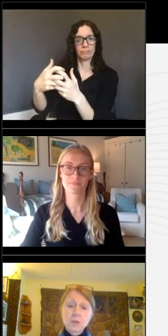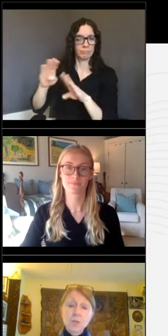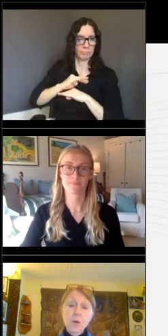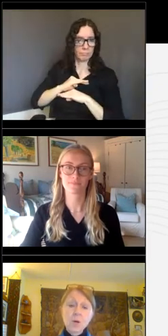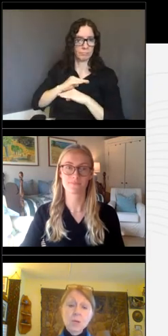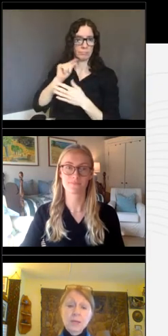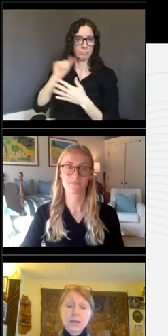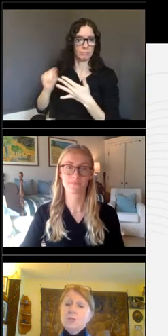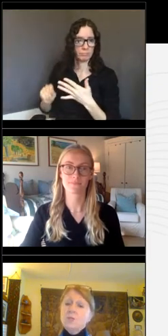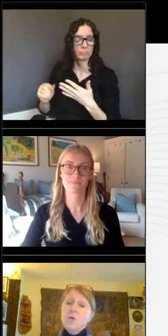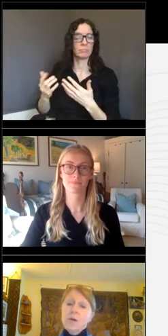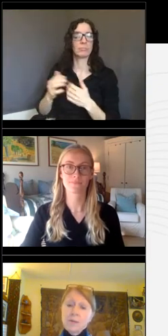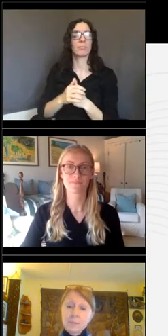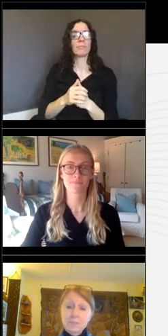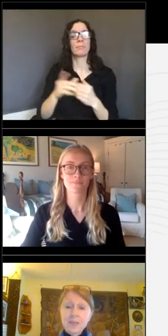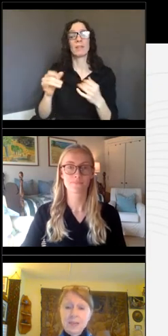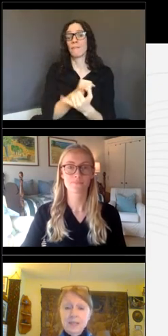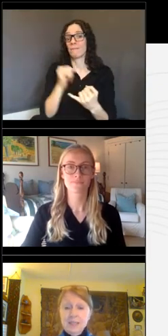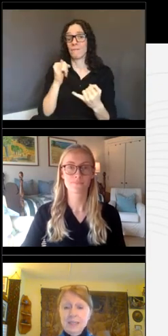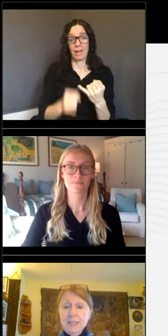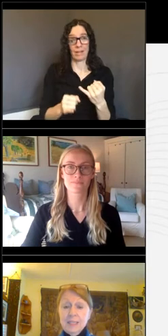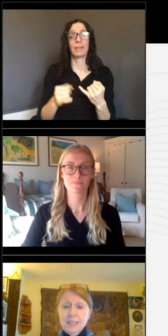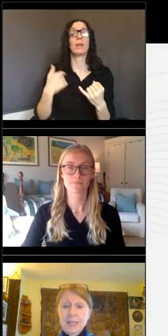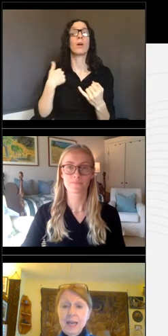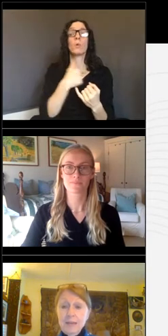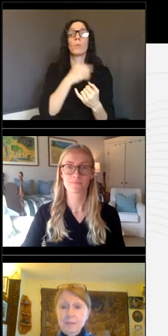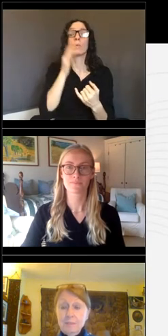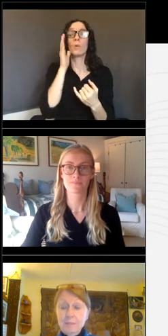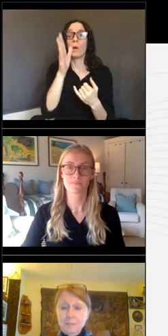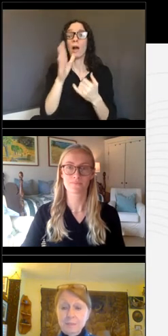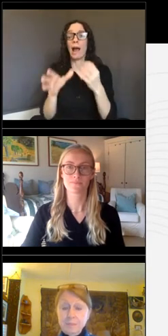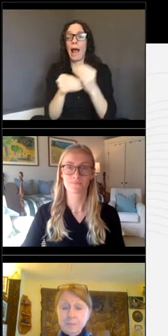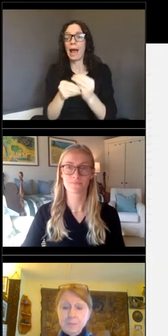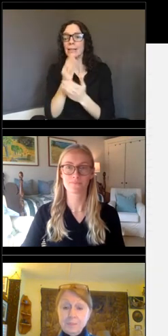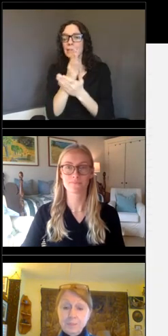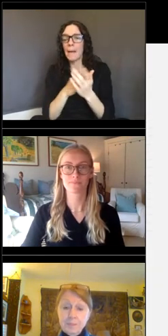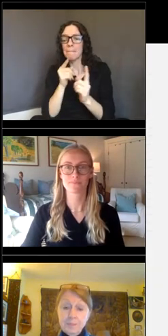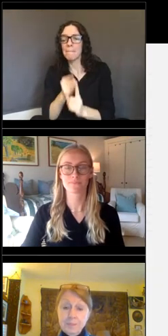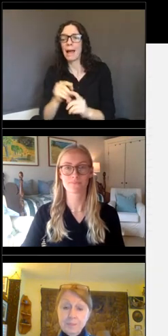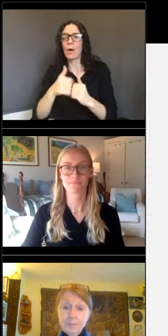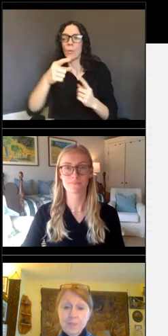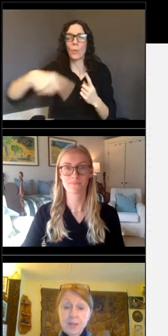areas where you all can do more. Next slide.